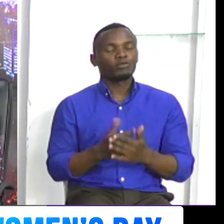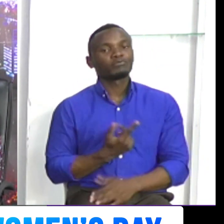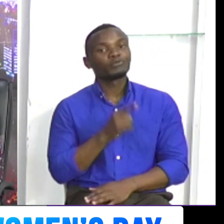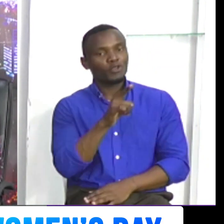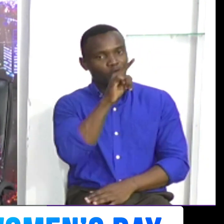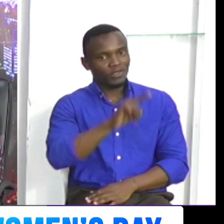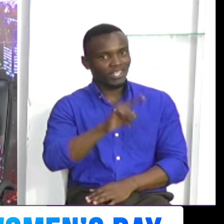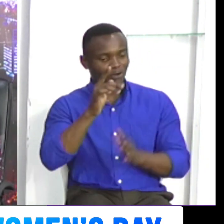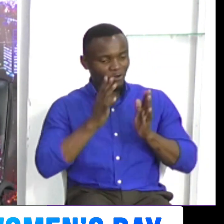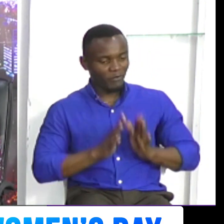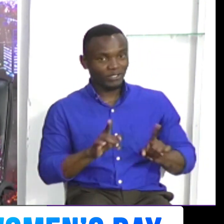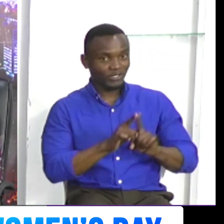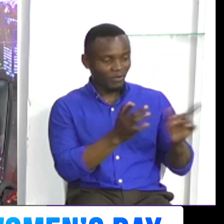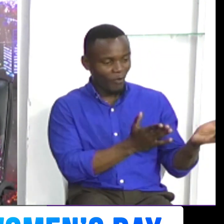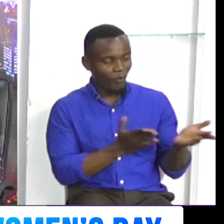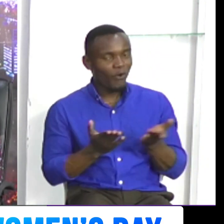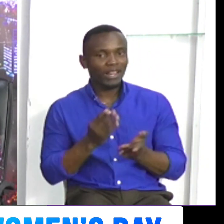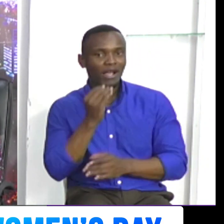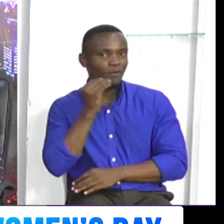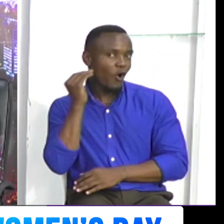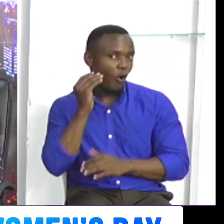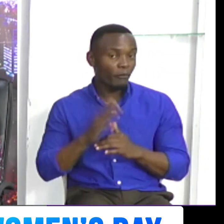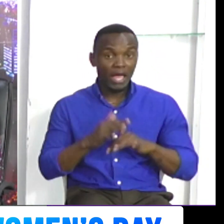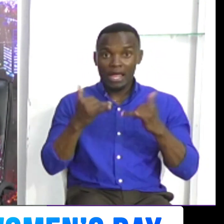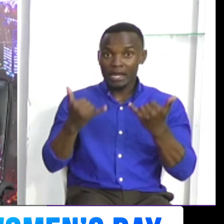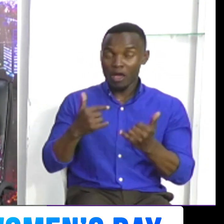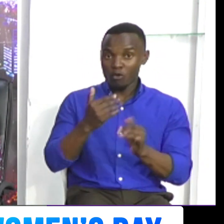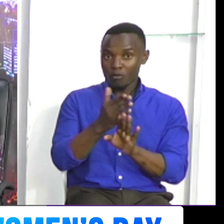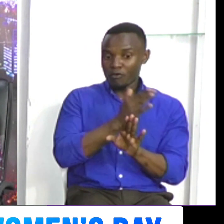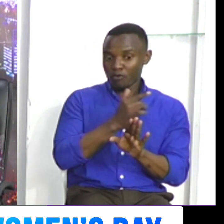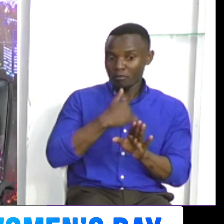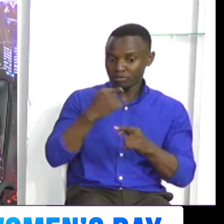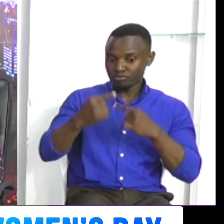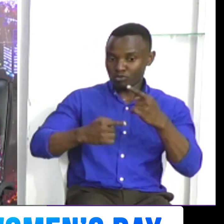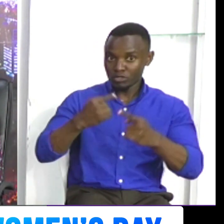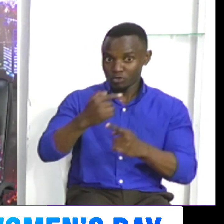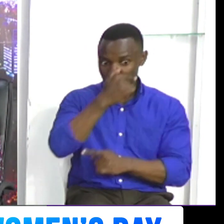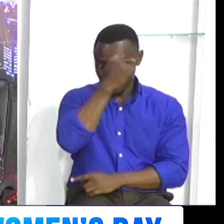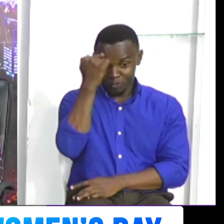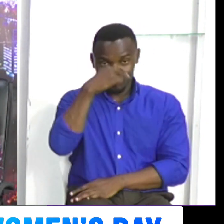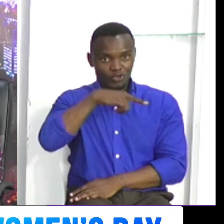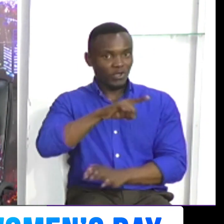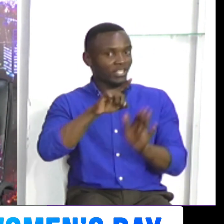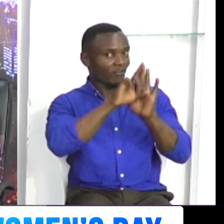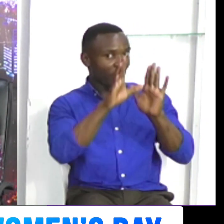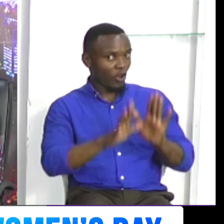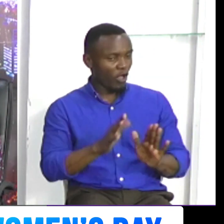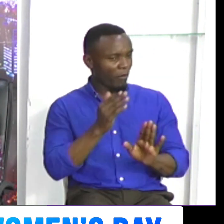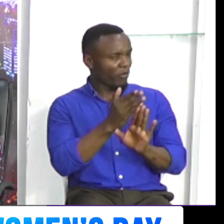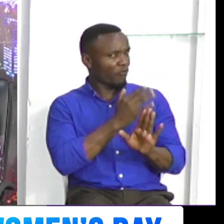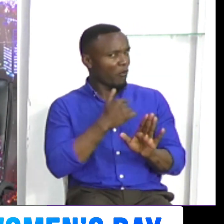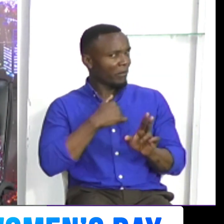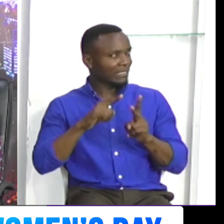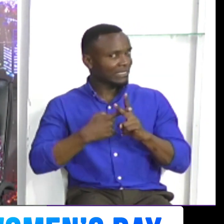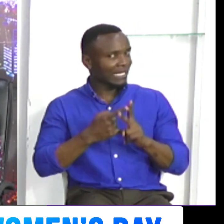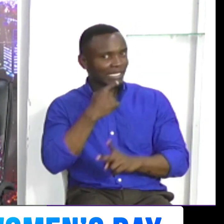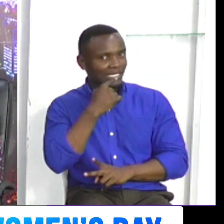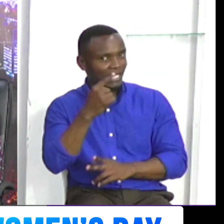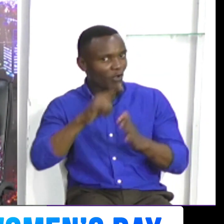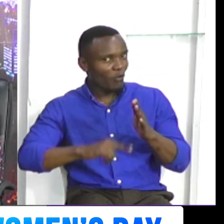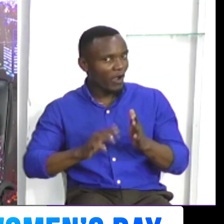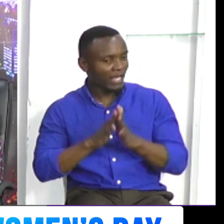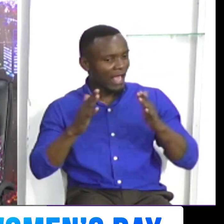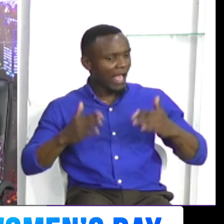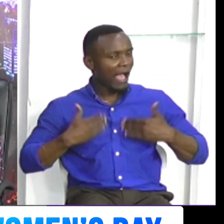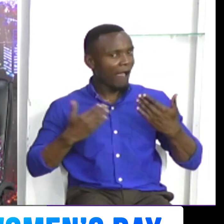home. Asante sana. So before I go wrong, since now I'm dealing with a lawyer here, Okay. before I start saying Happy